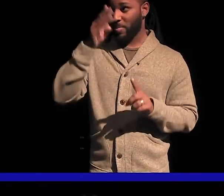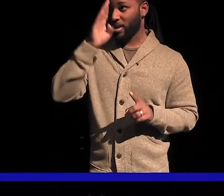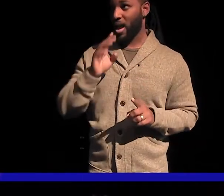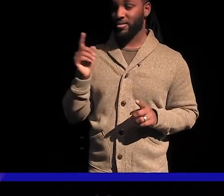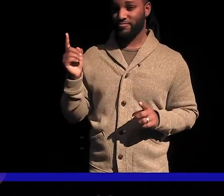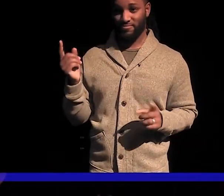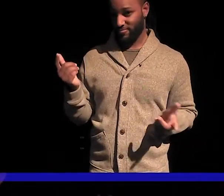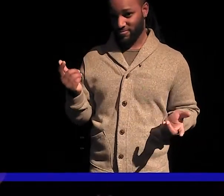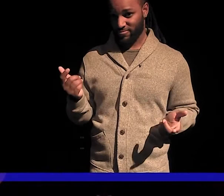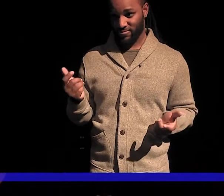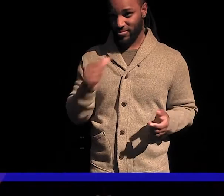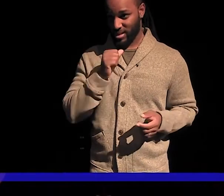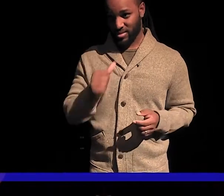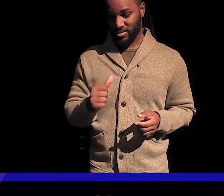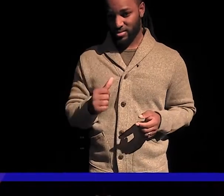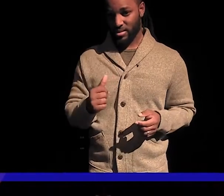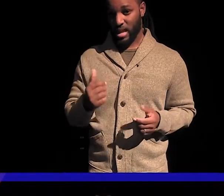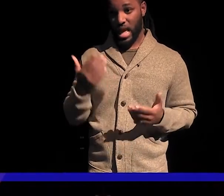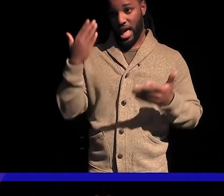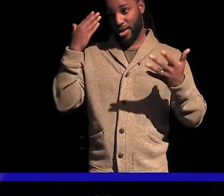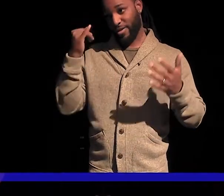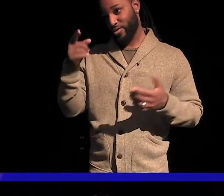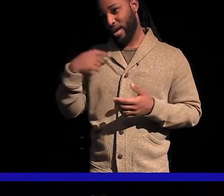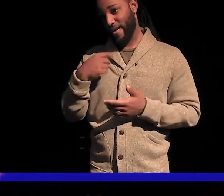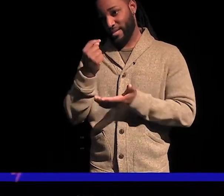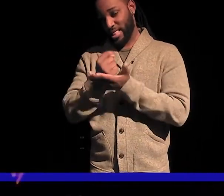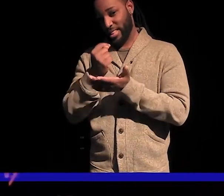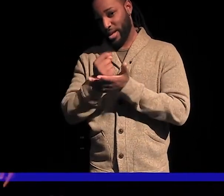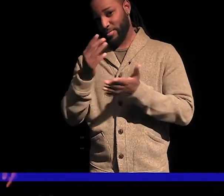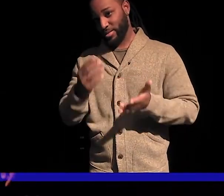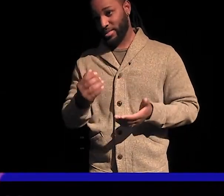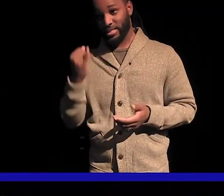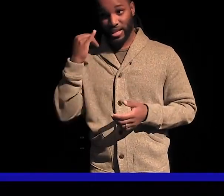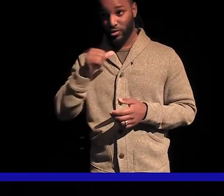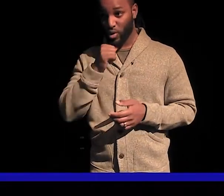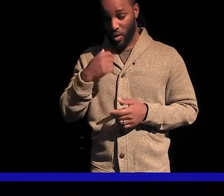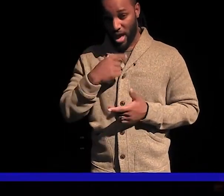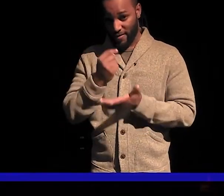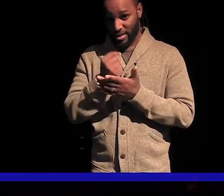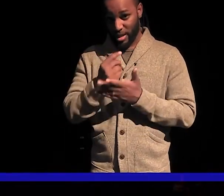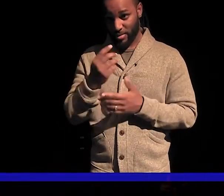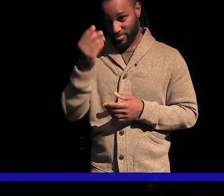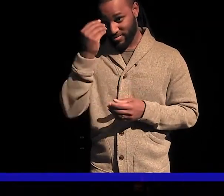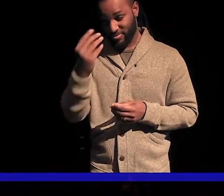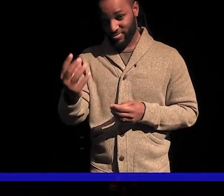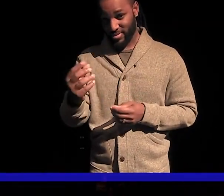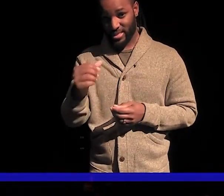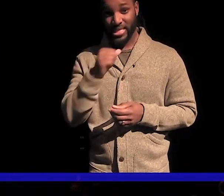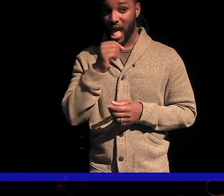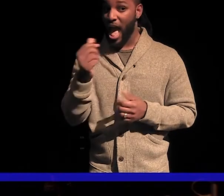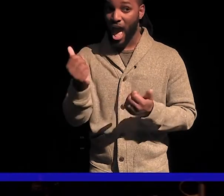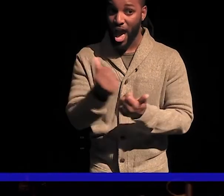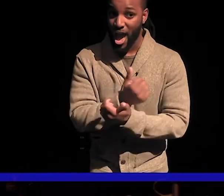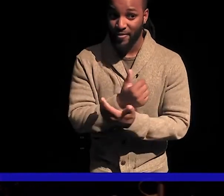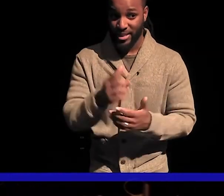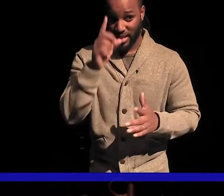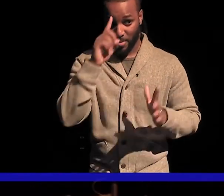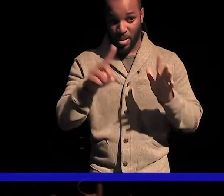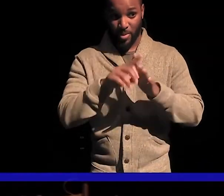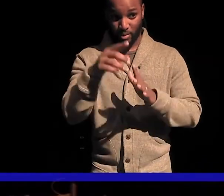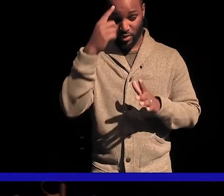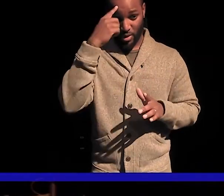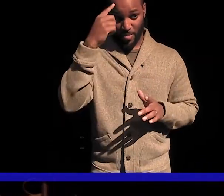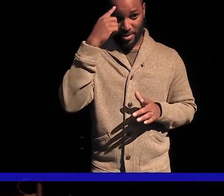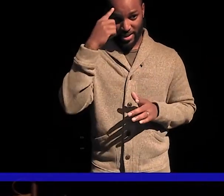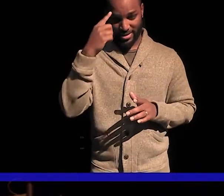Neither. I don't know if you have a psychiatrist, but if you don't have one, I'm going to break the news to you. Not everything that comes to your mind comes from God. Some of it comes from